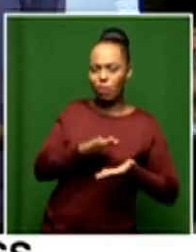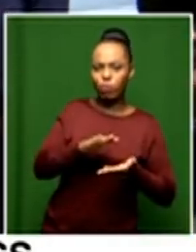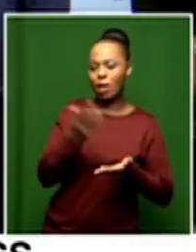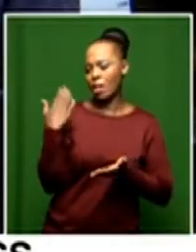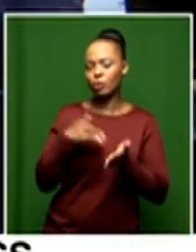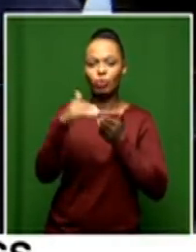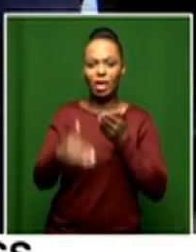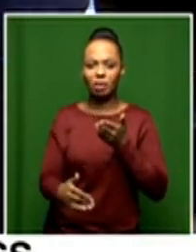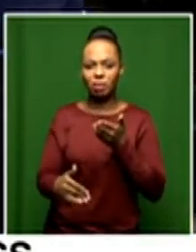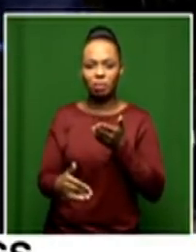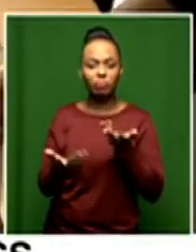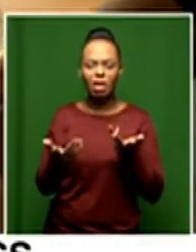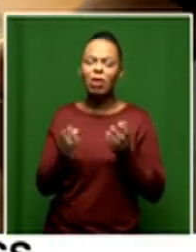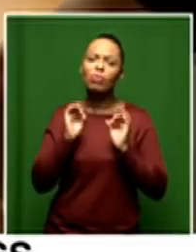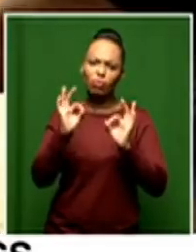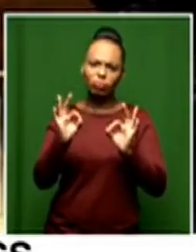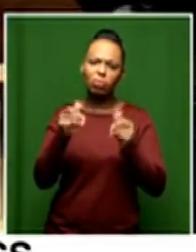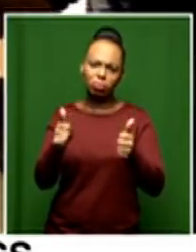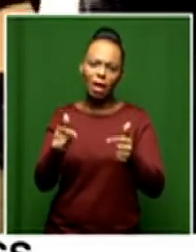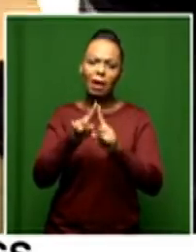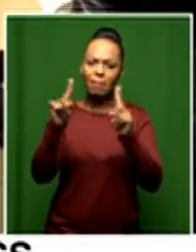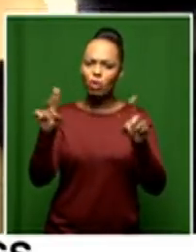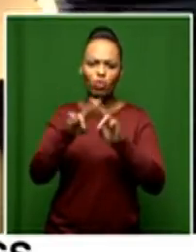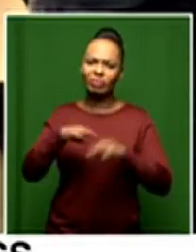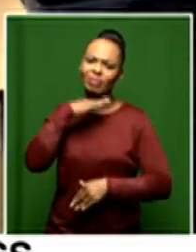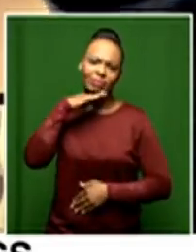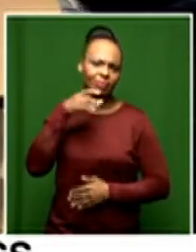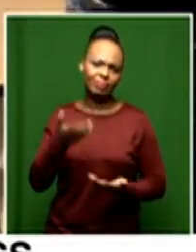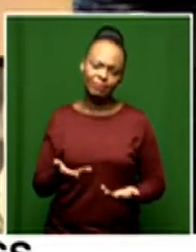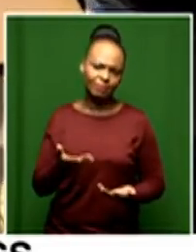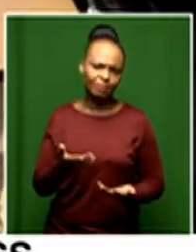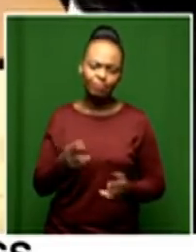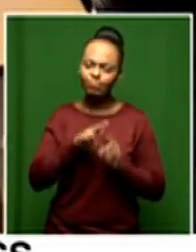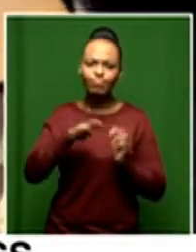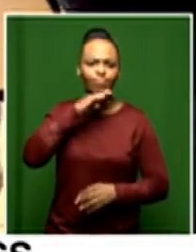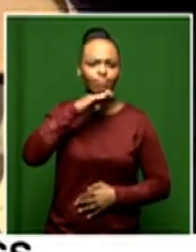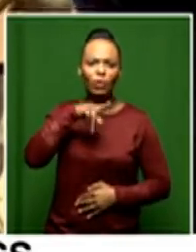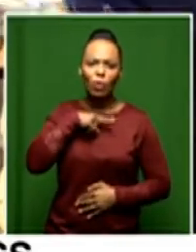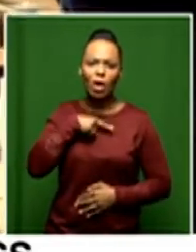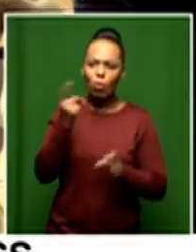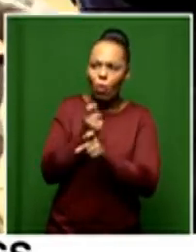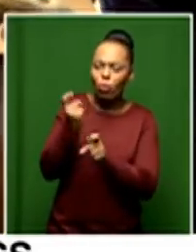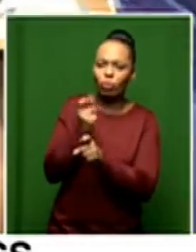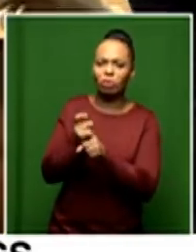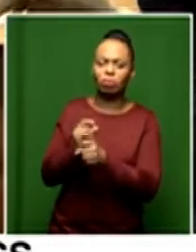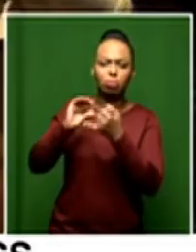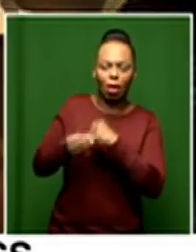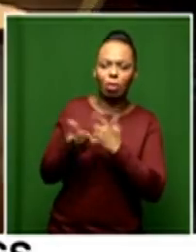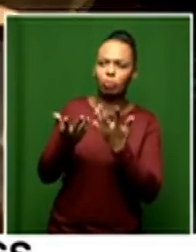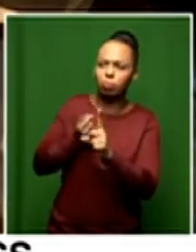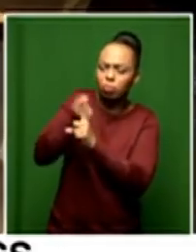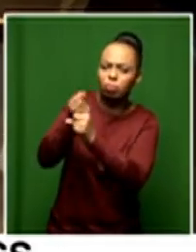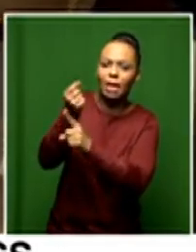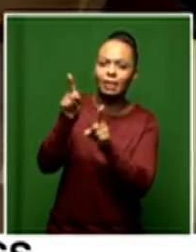weekend. It's lovely, but it's not enough. I mean, these are, when we keep on emphasizing that.